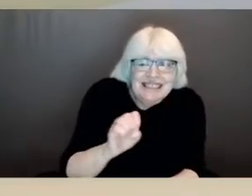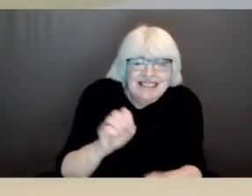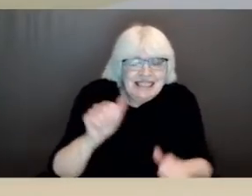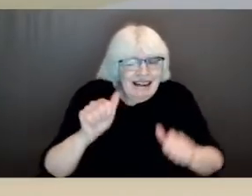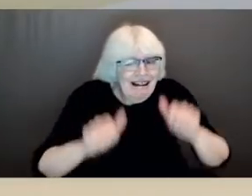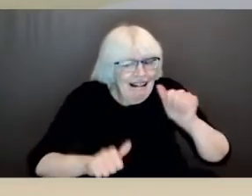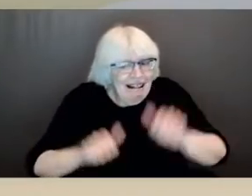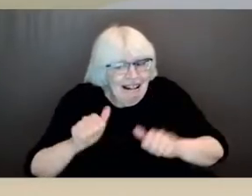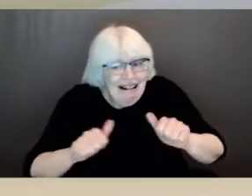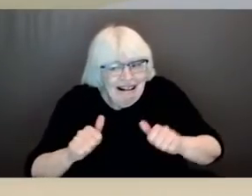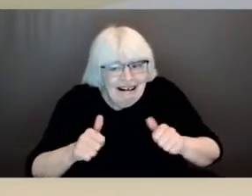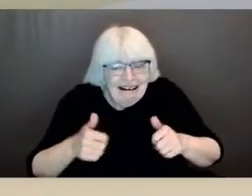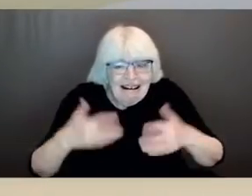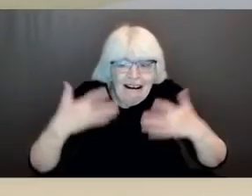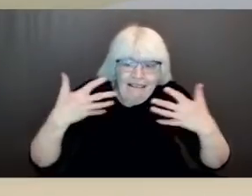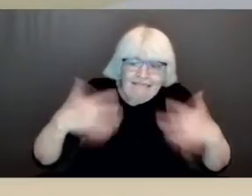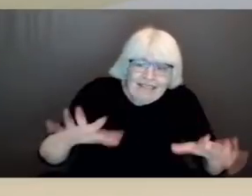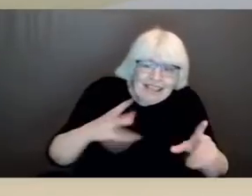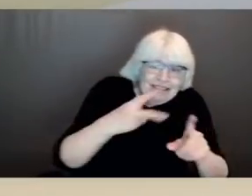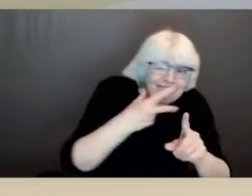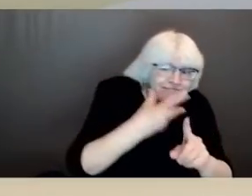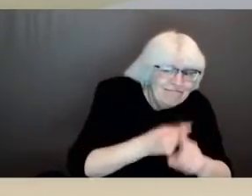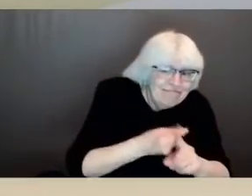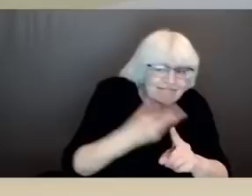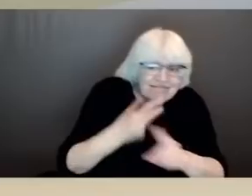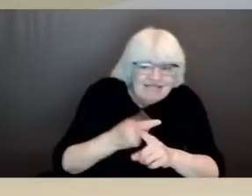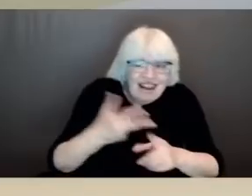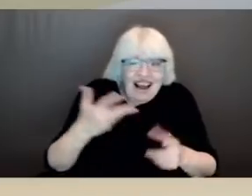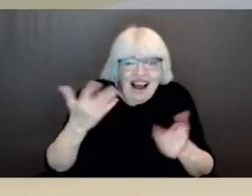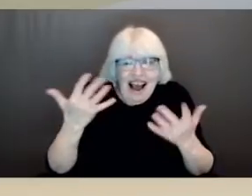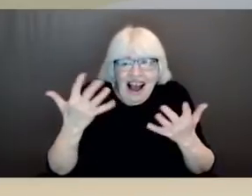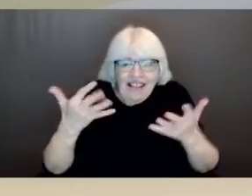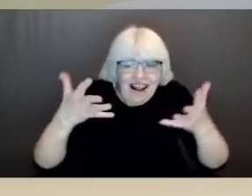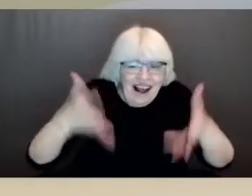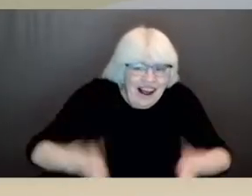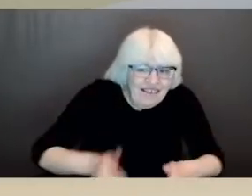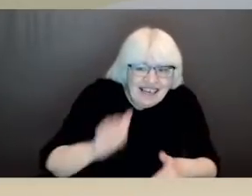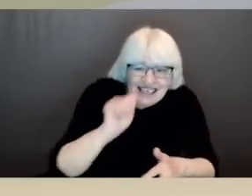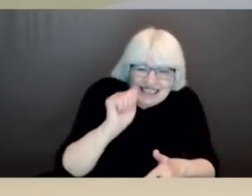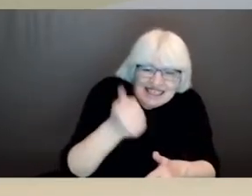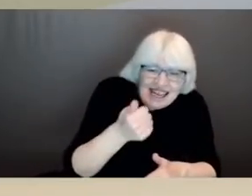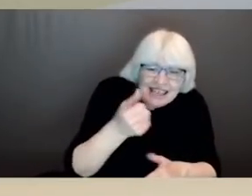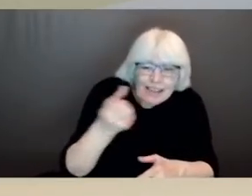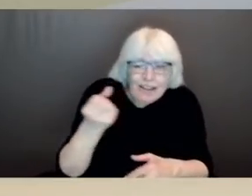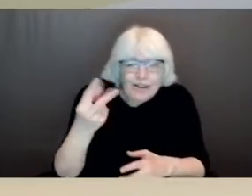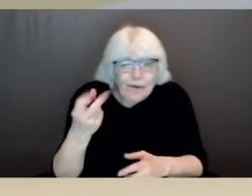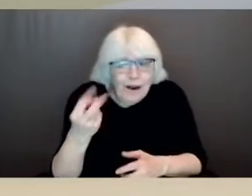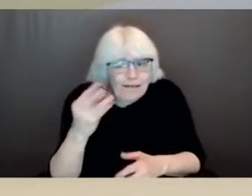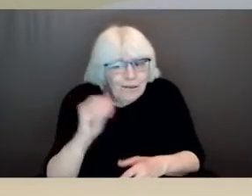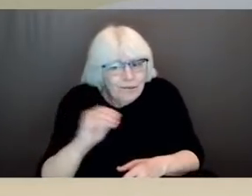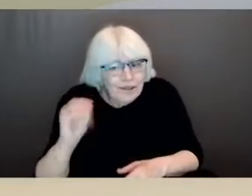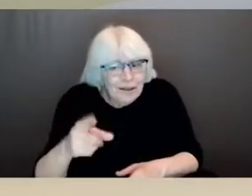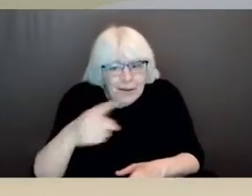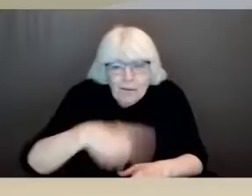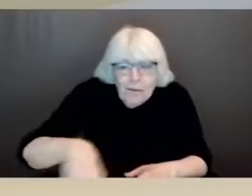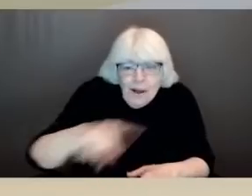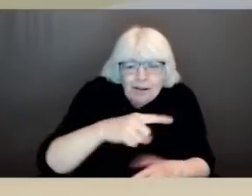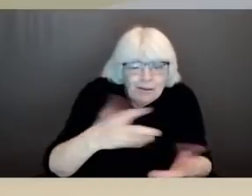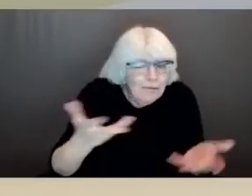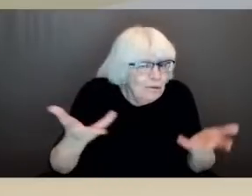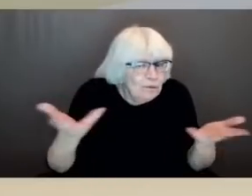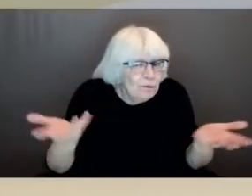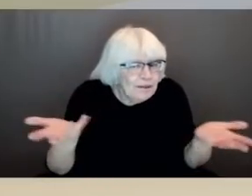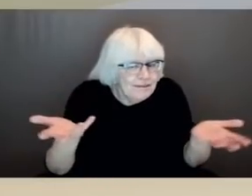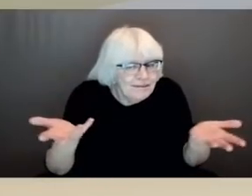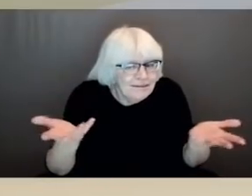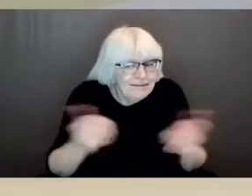haven't, that remaining 10 to 12%, what's your message to them? Well, I mean, we've talked